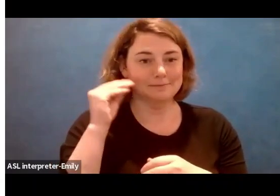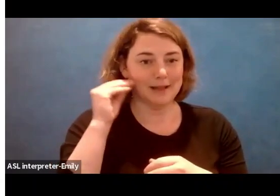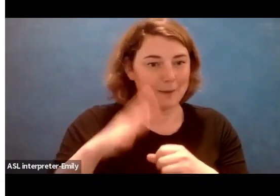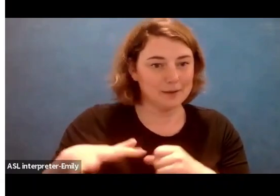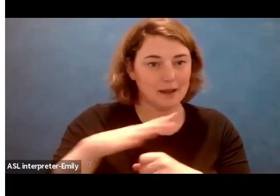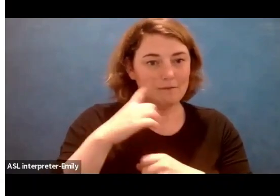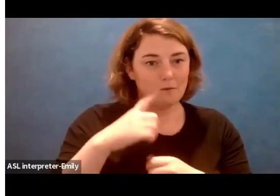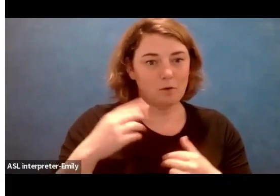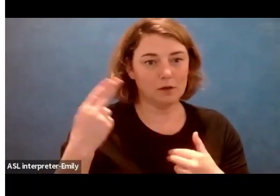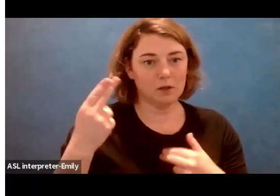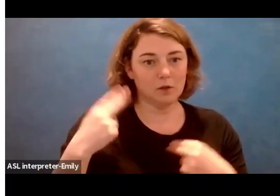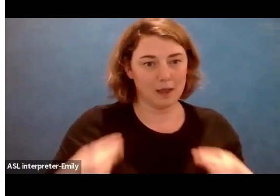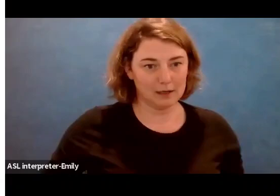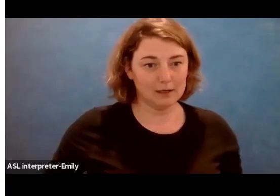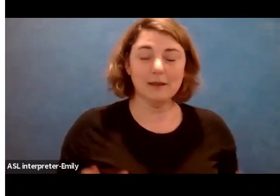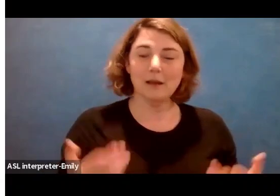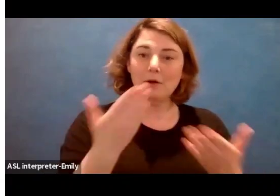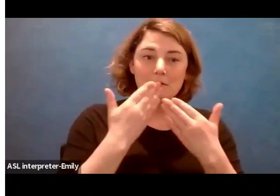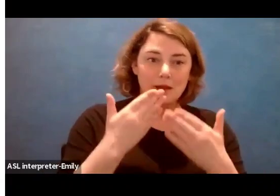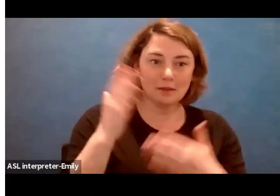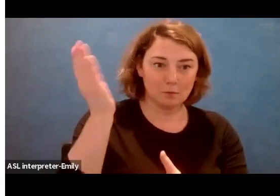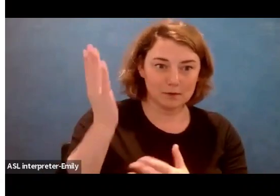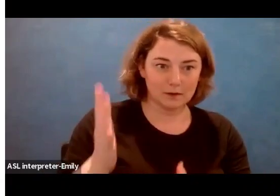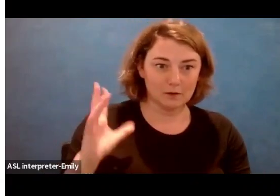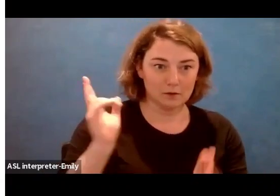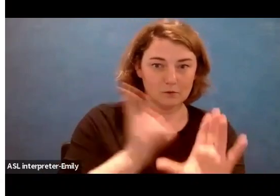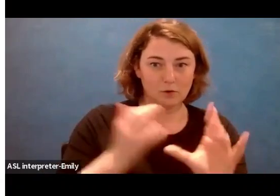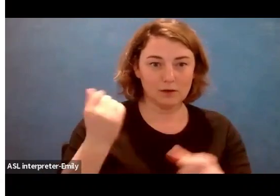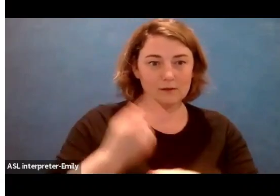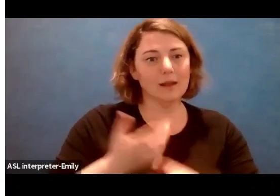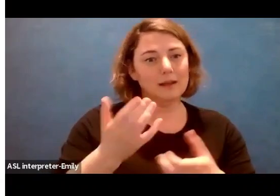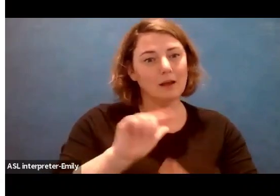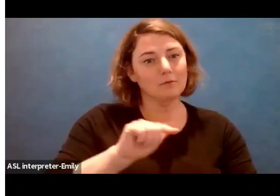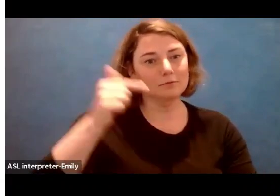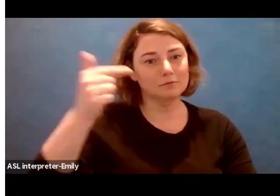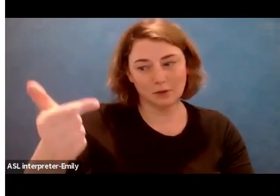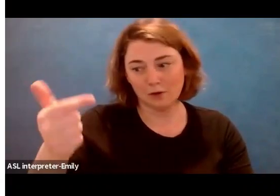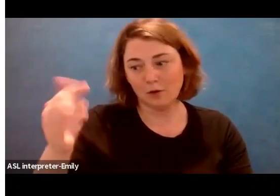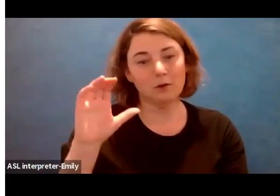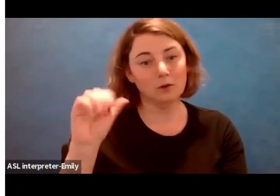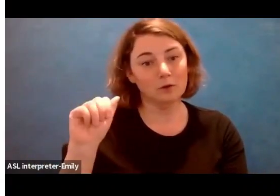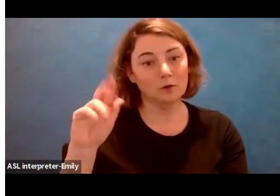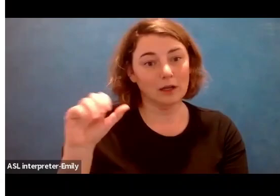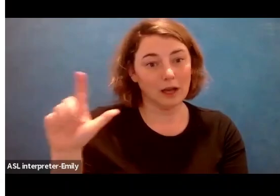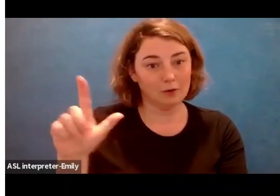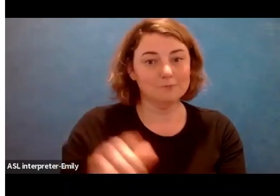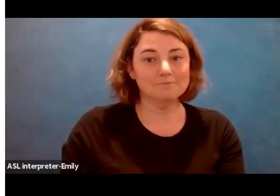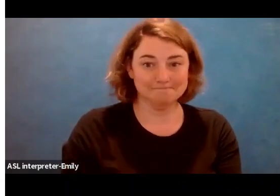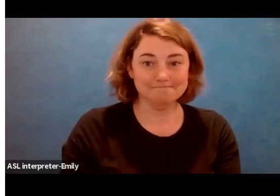presenters for being with us today, and I will now turn things over to Carol.